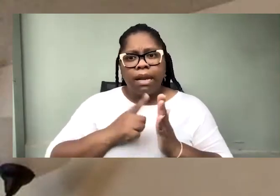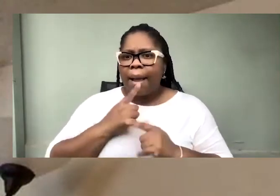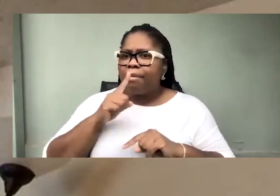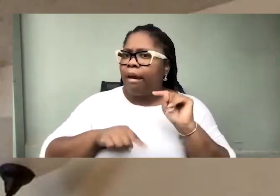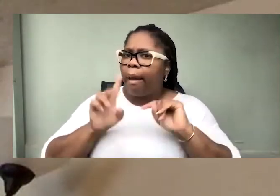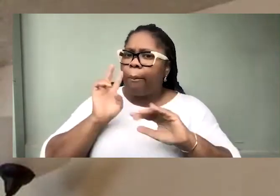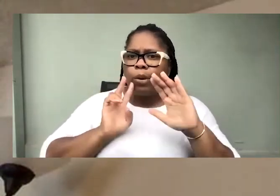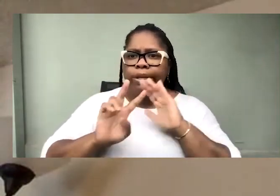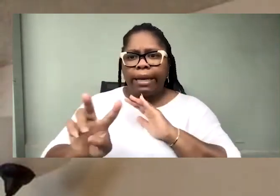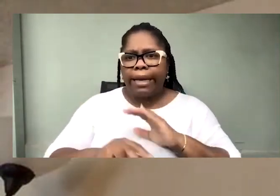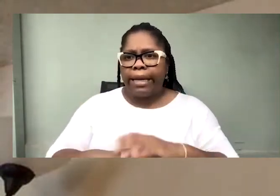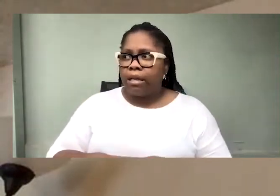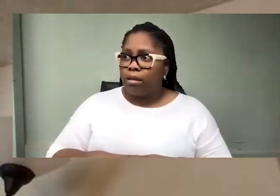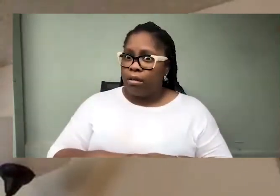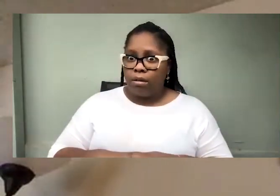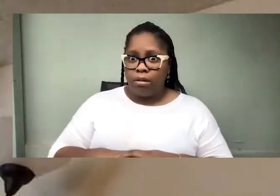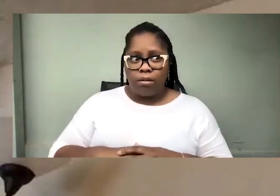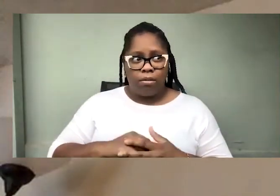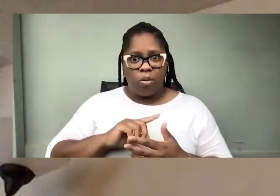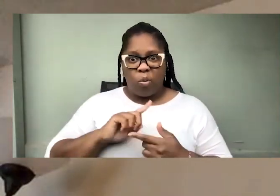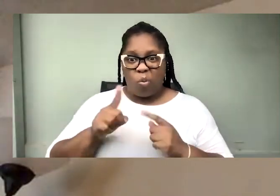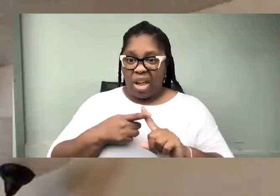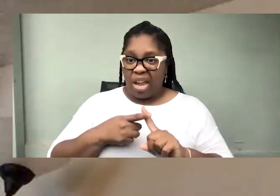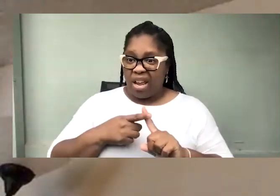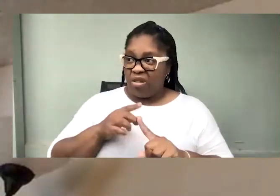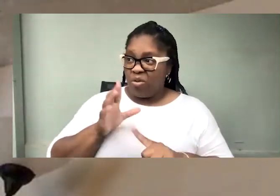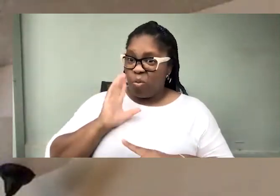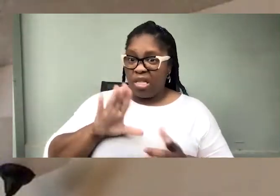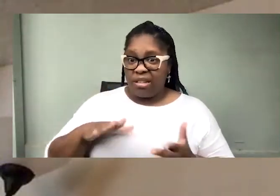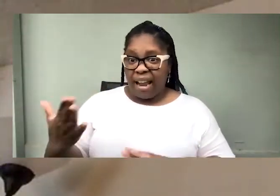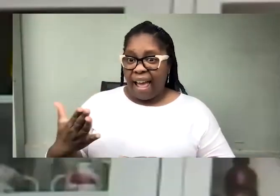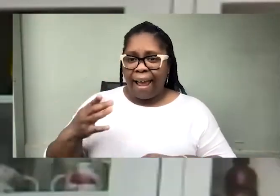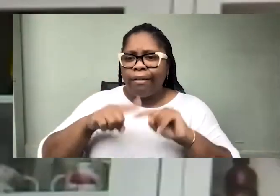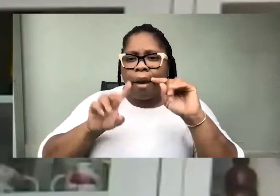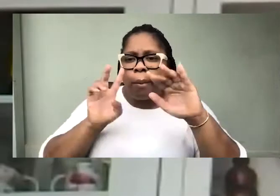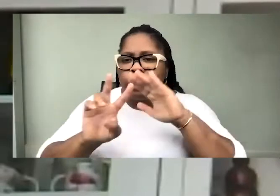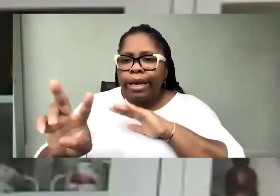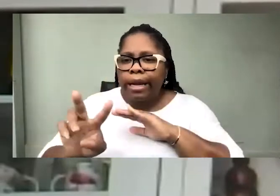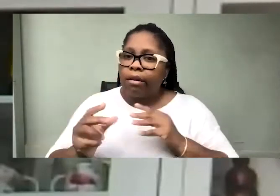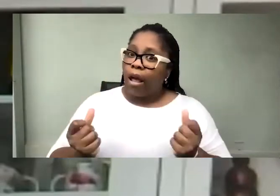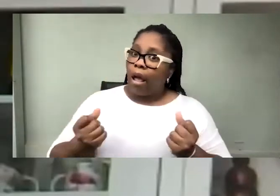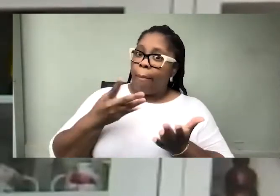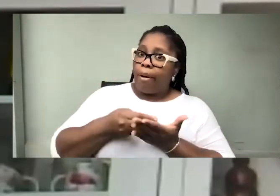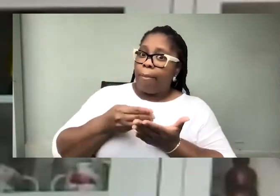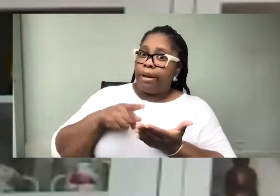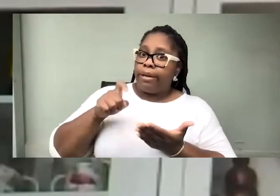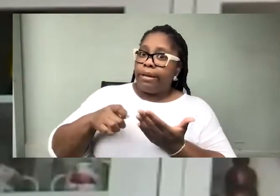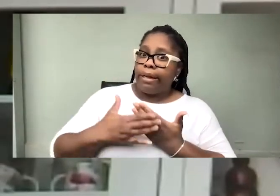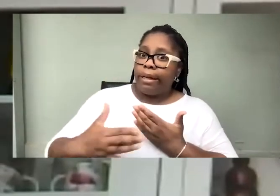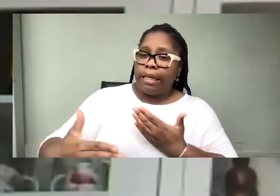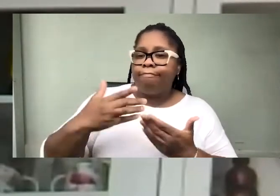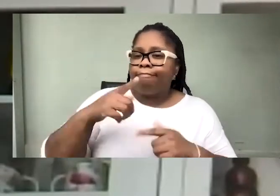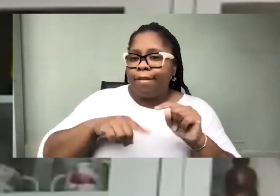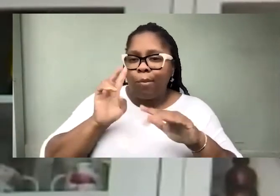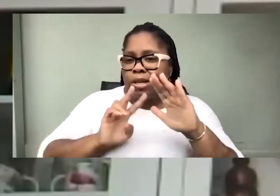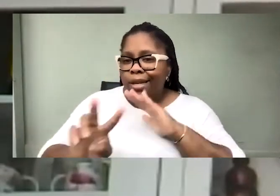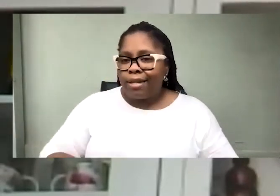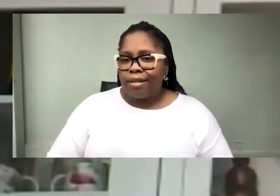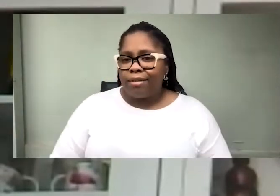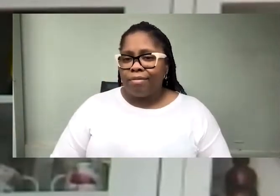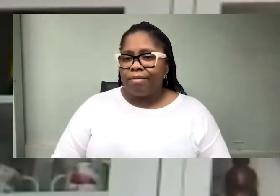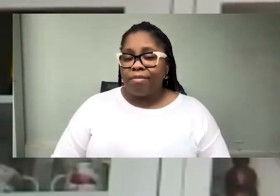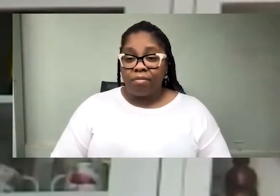know when we're going to actually go, we don't know how much money we're actually going to need. People need to understand that an older adult is an